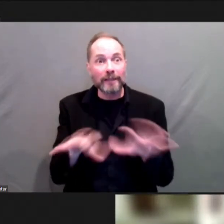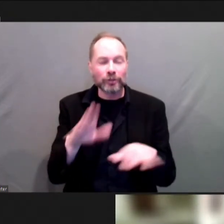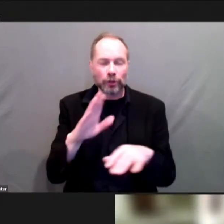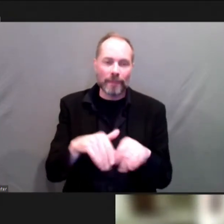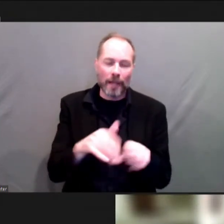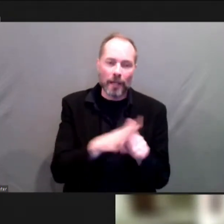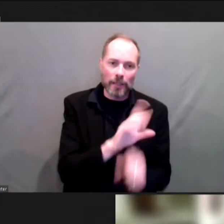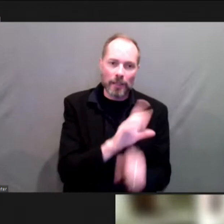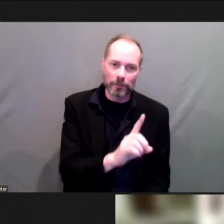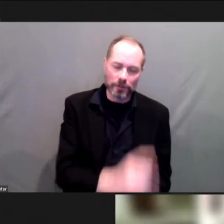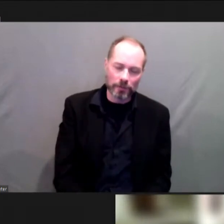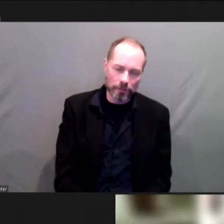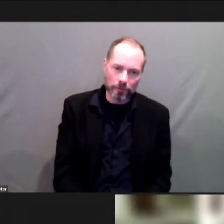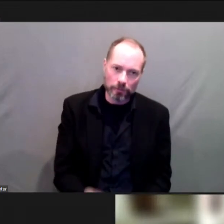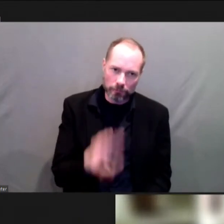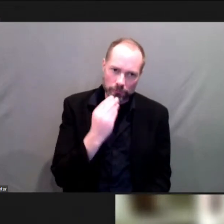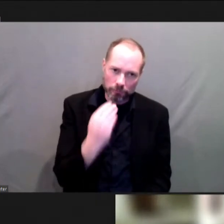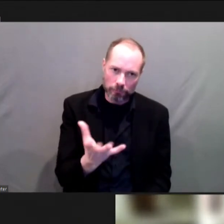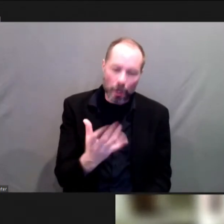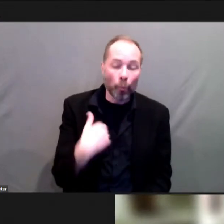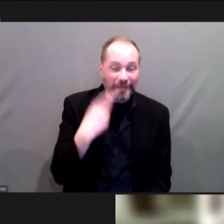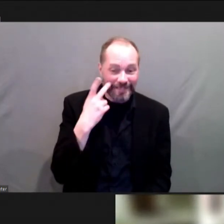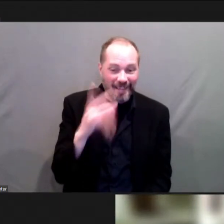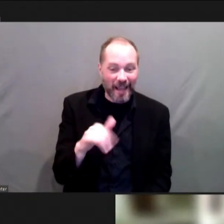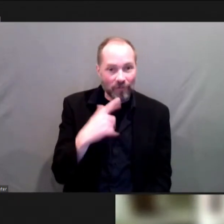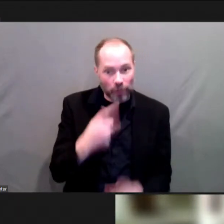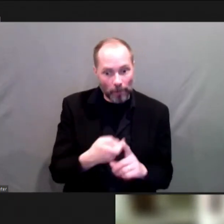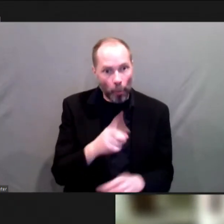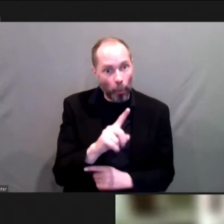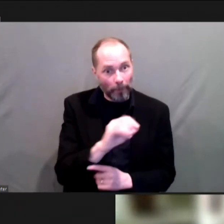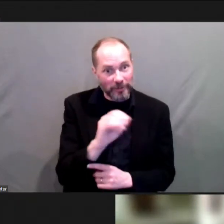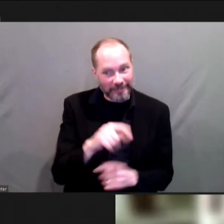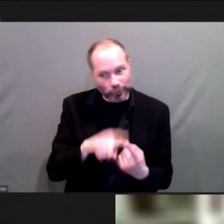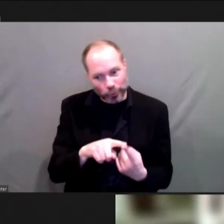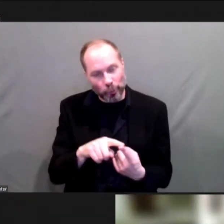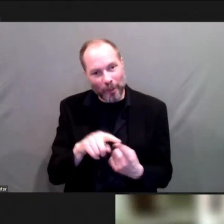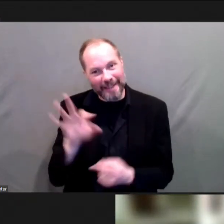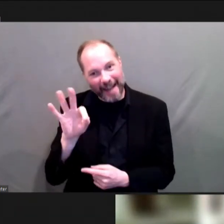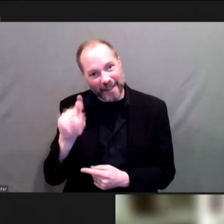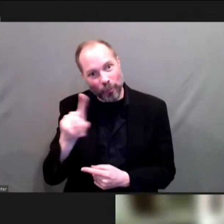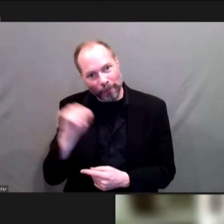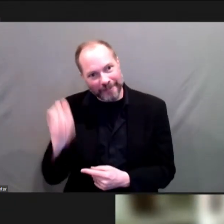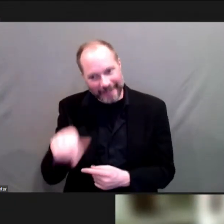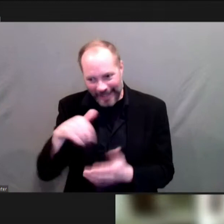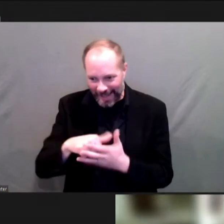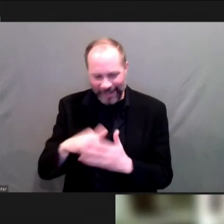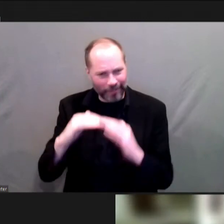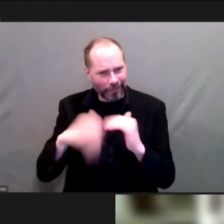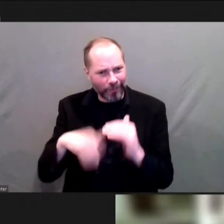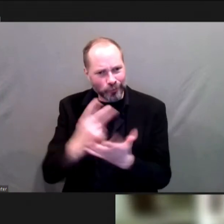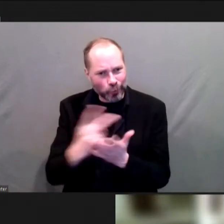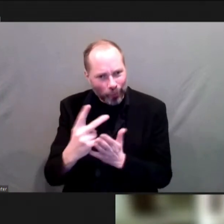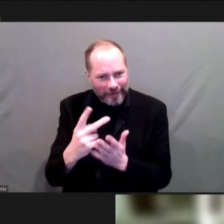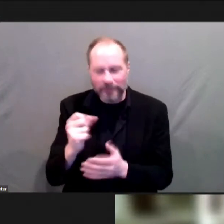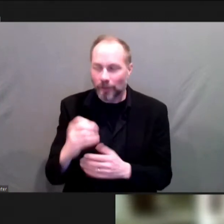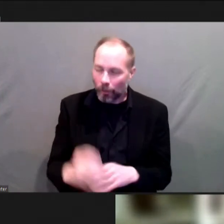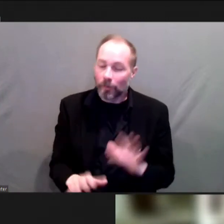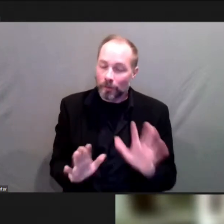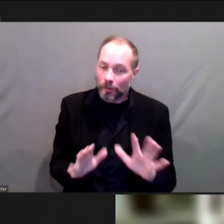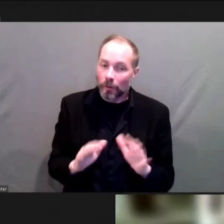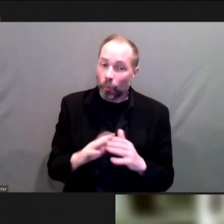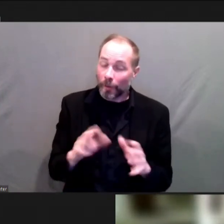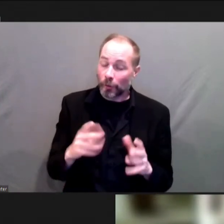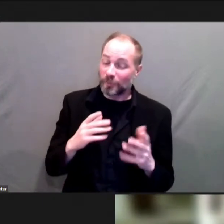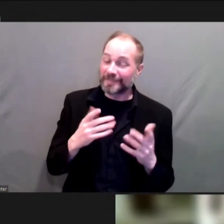variant. We see that because it went from 1% to 91% in 2 weeks. That's almost unprecedented. So what you are likely seeing with